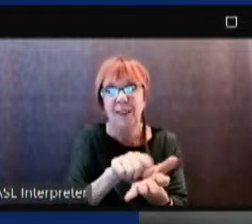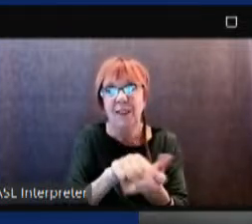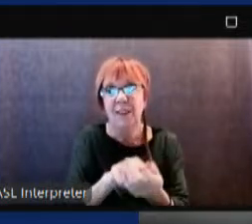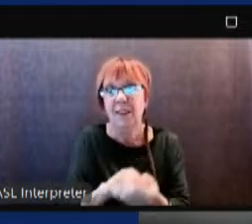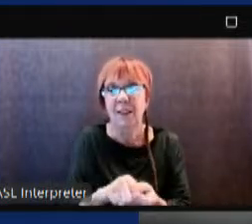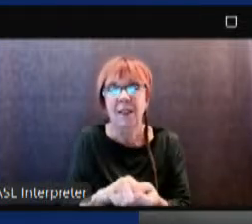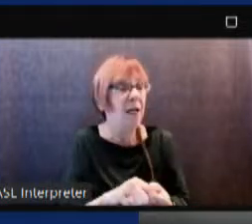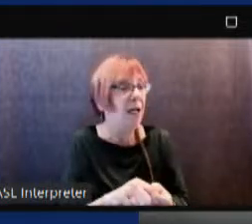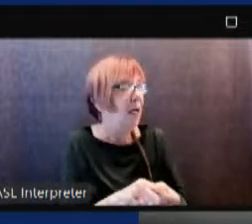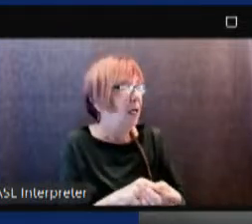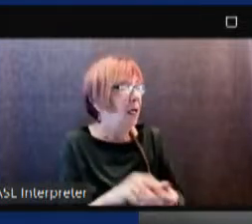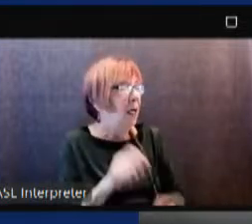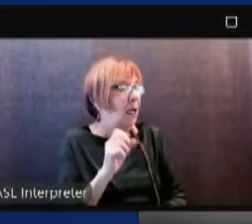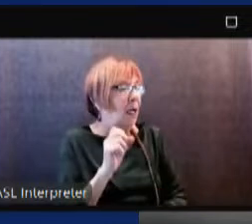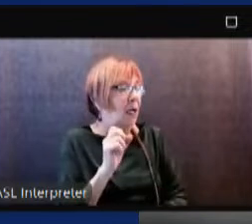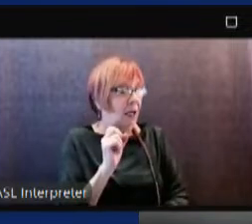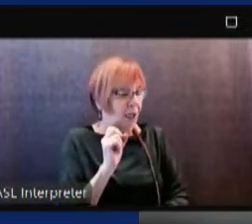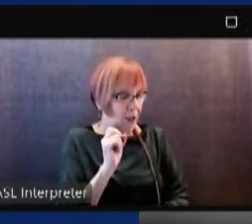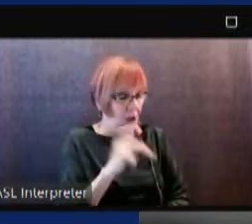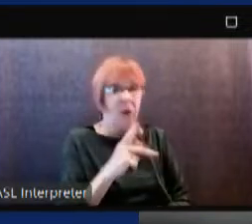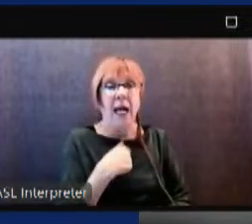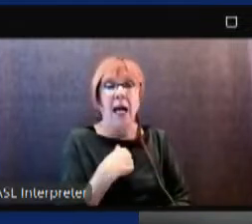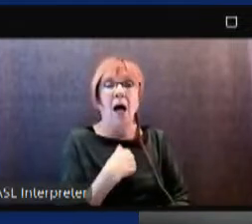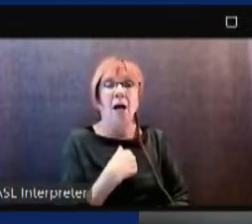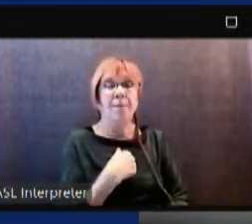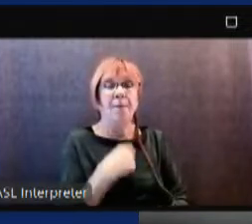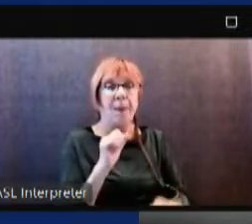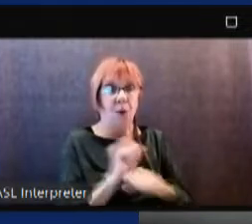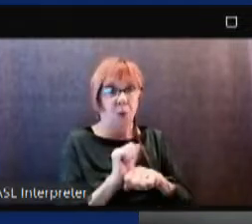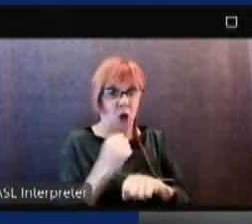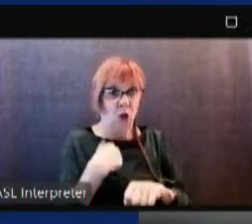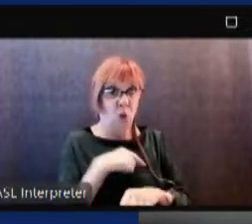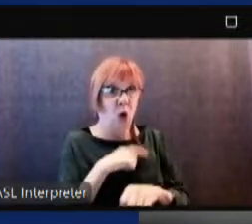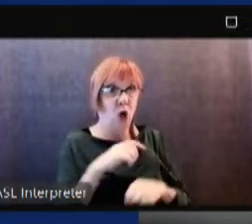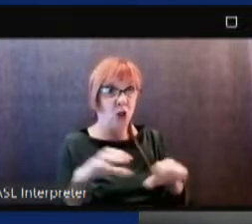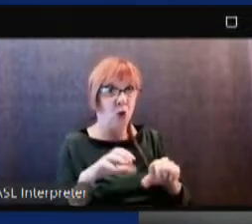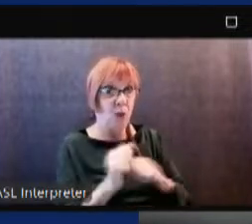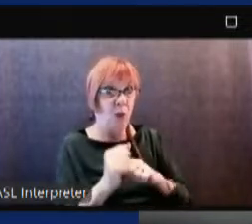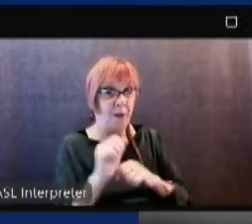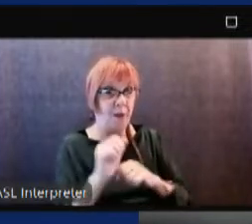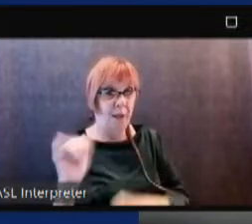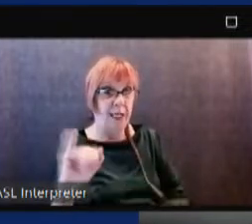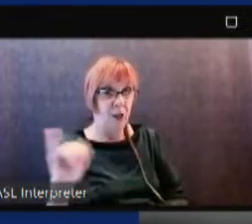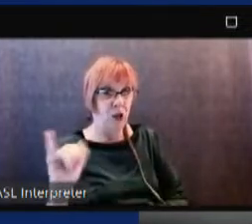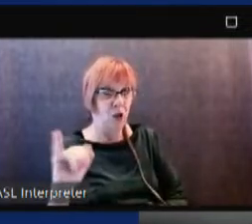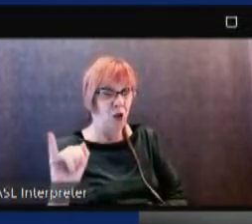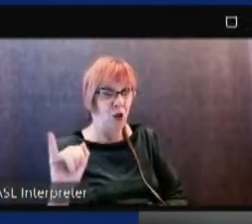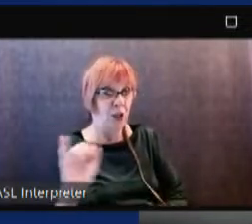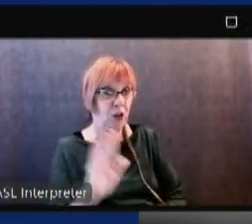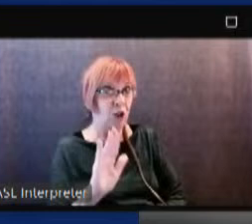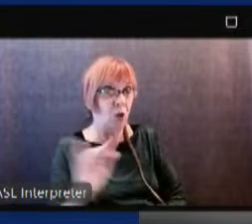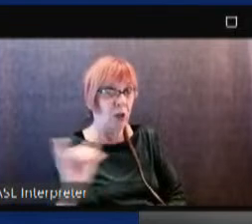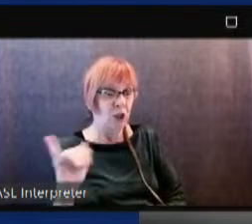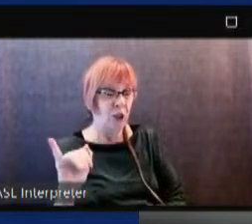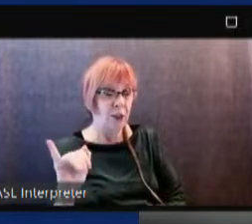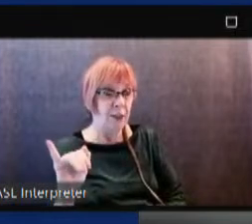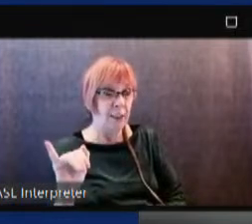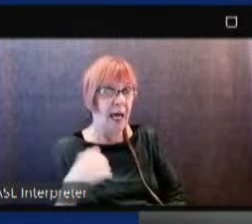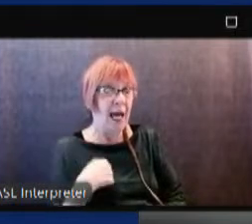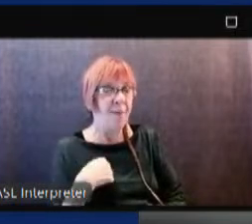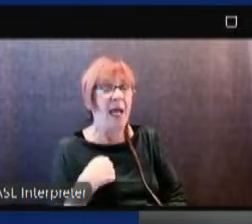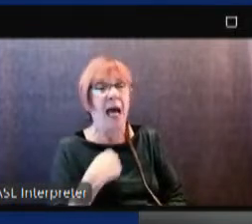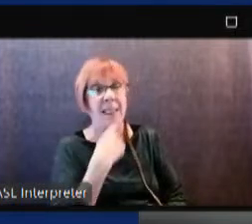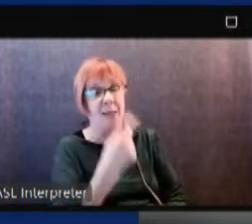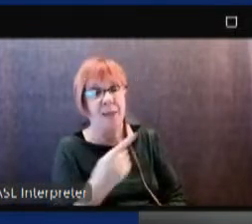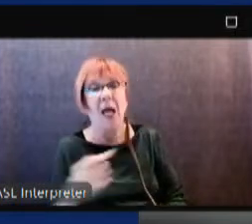we're doing with regards to your insurance is, what I tell people is,